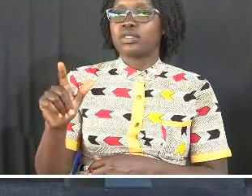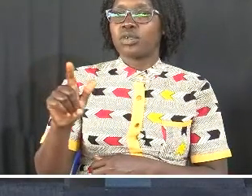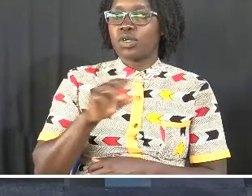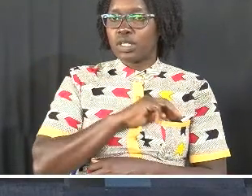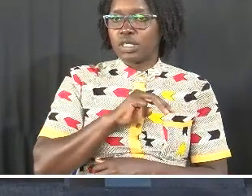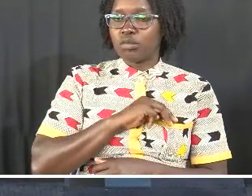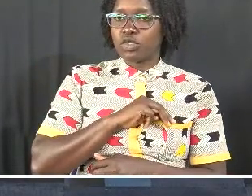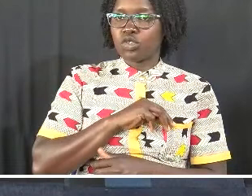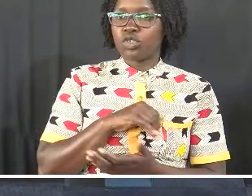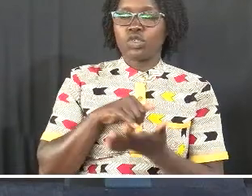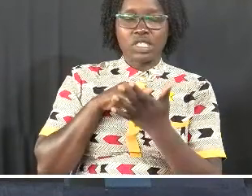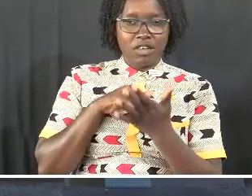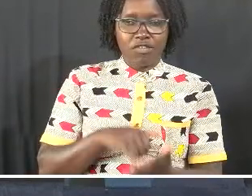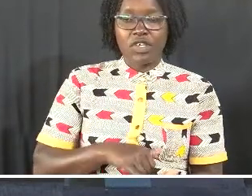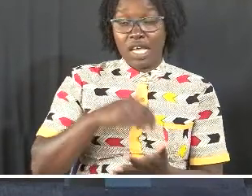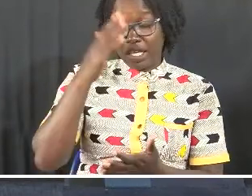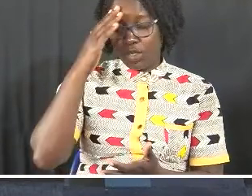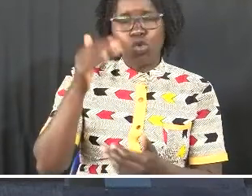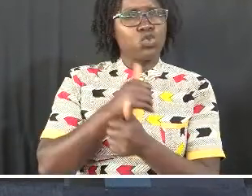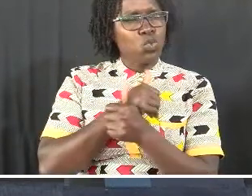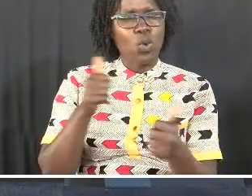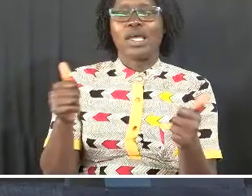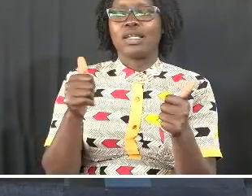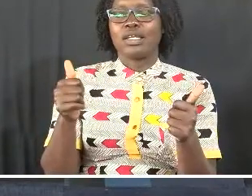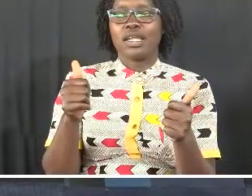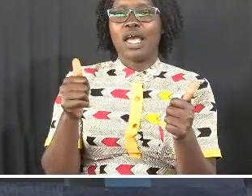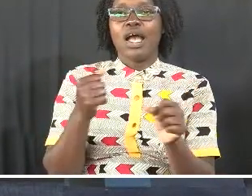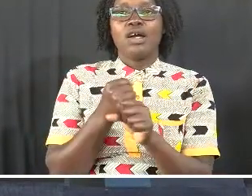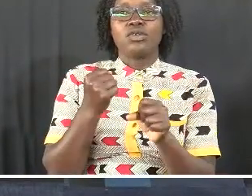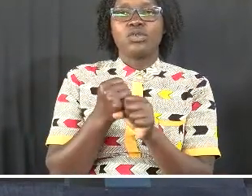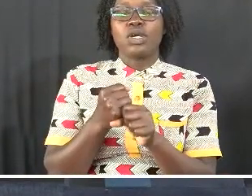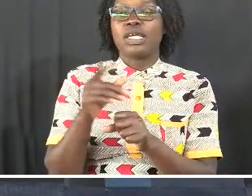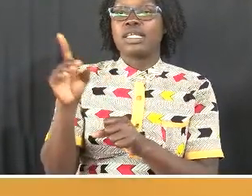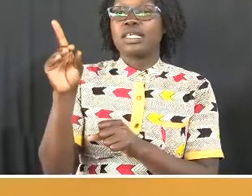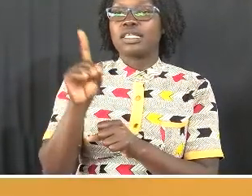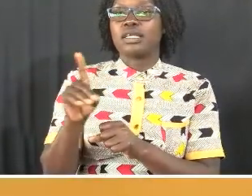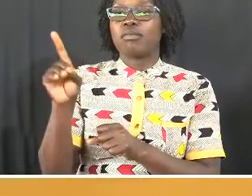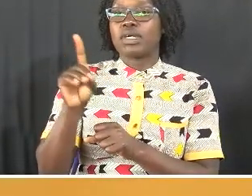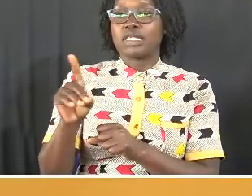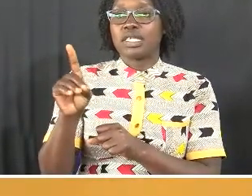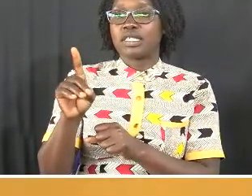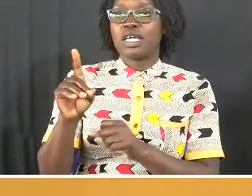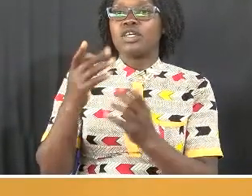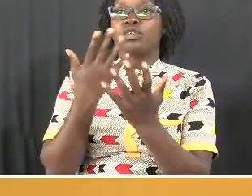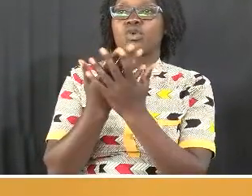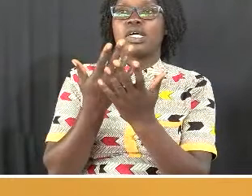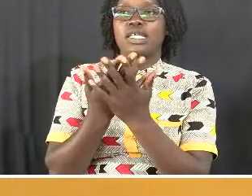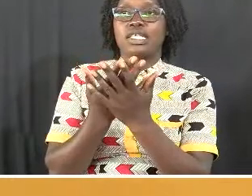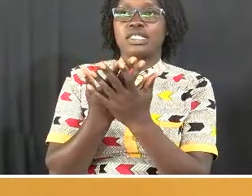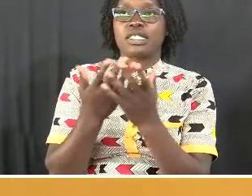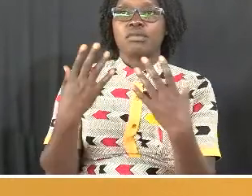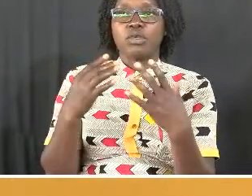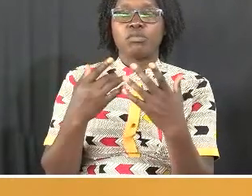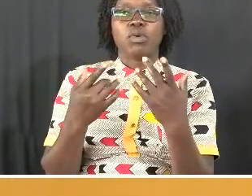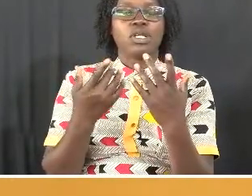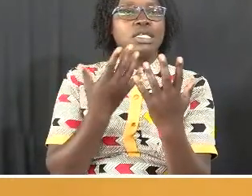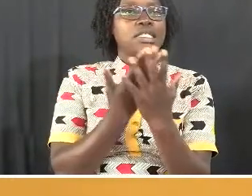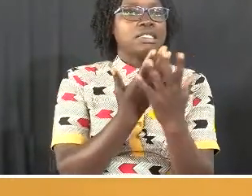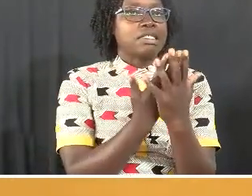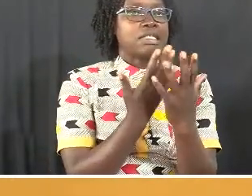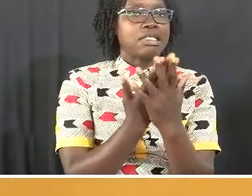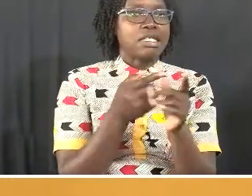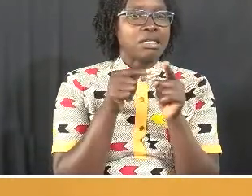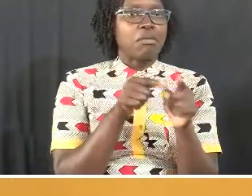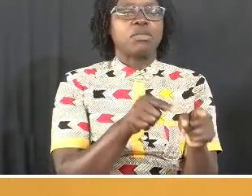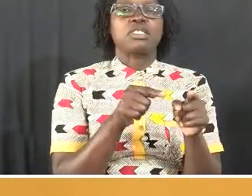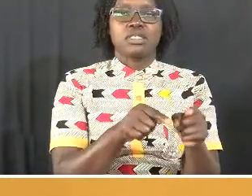which he knows very well how to do, into Damascus, to arrest people, take to jail, persecute